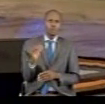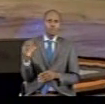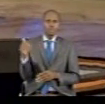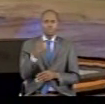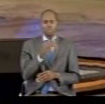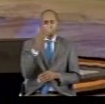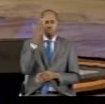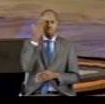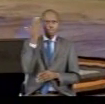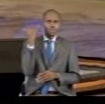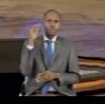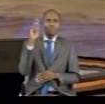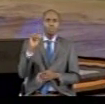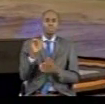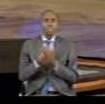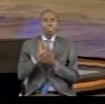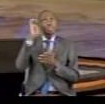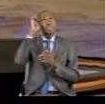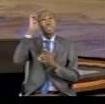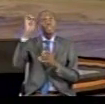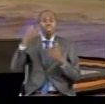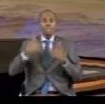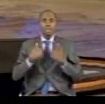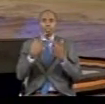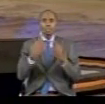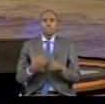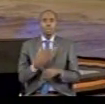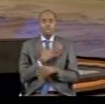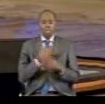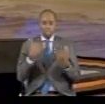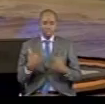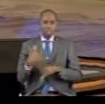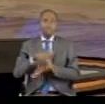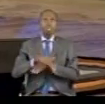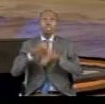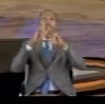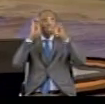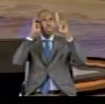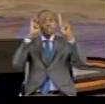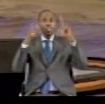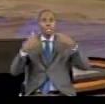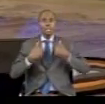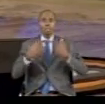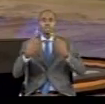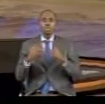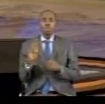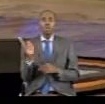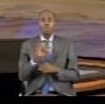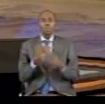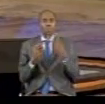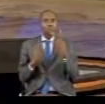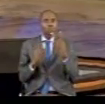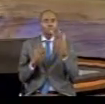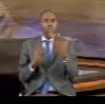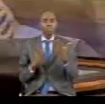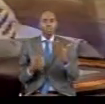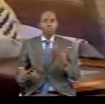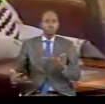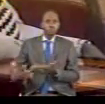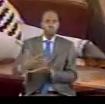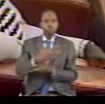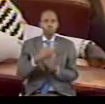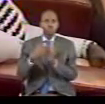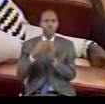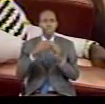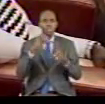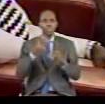knew he has come. And tonight he has come. Where two or three are gathered in my name, there